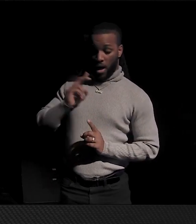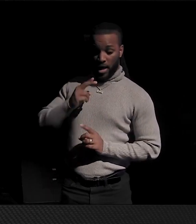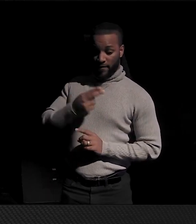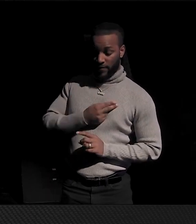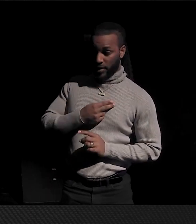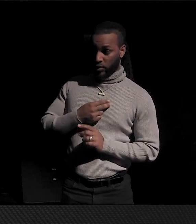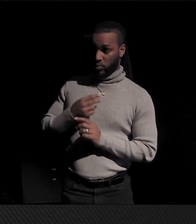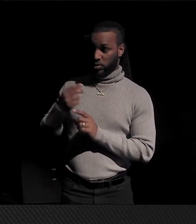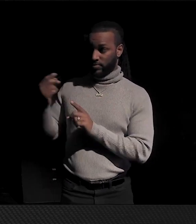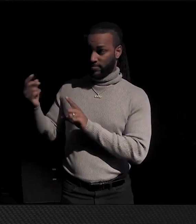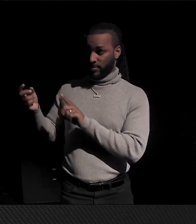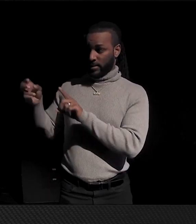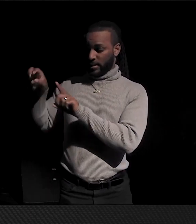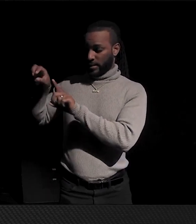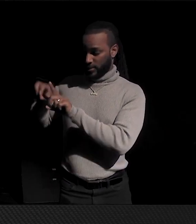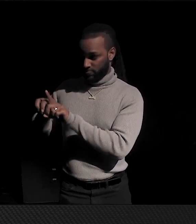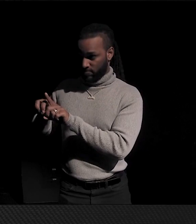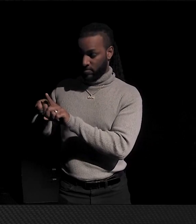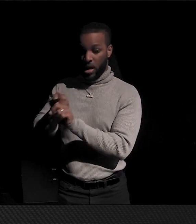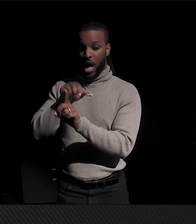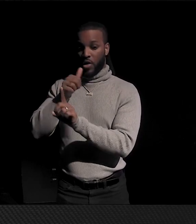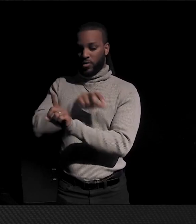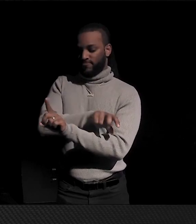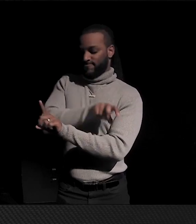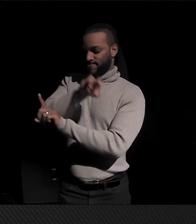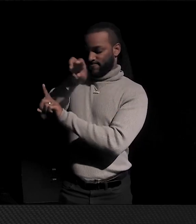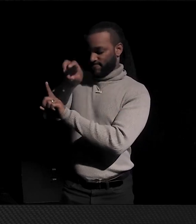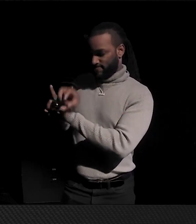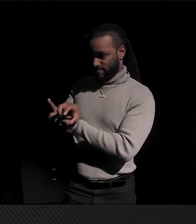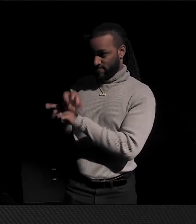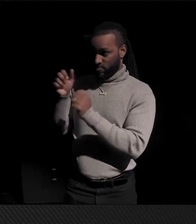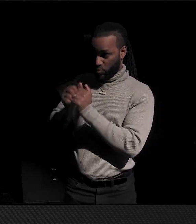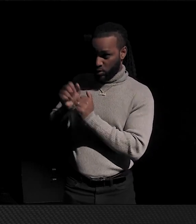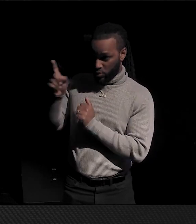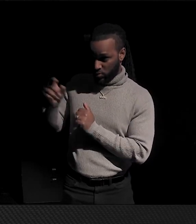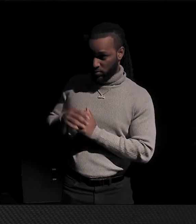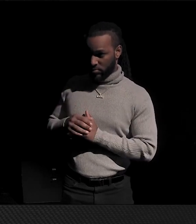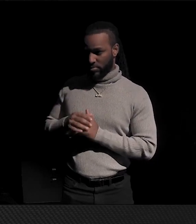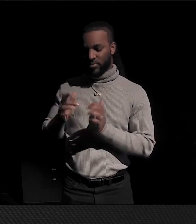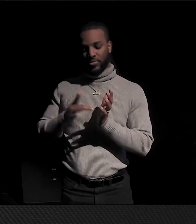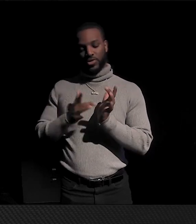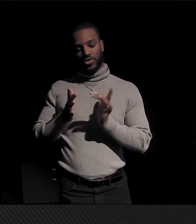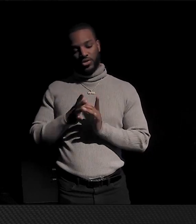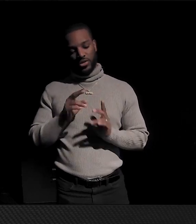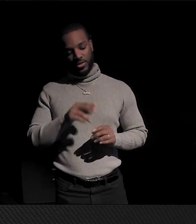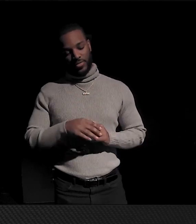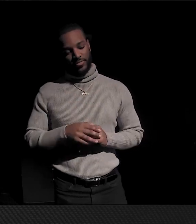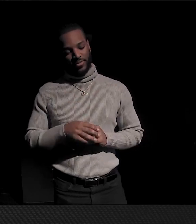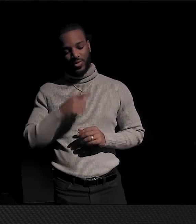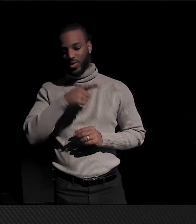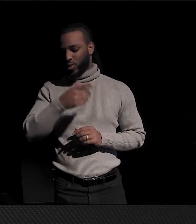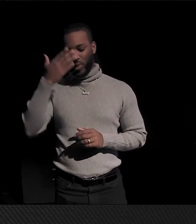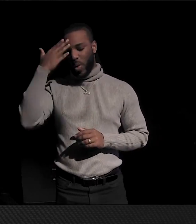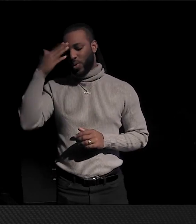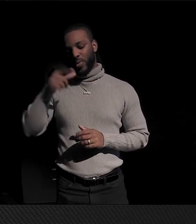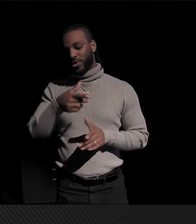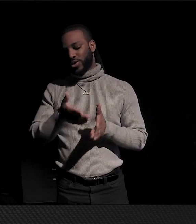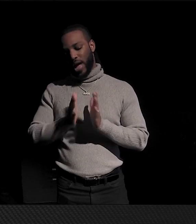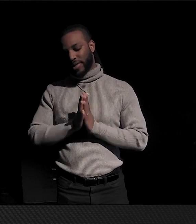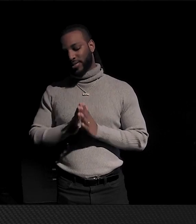at your right and the other at your left in your glory. And Jesus looks at them and says, you don't know what you're